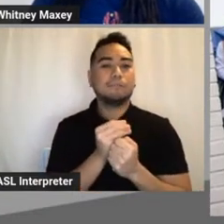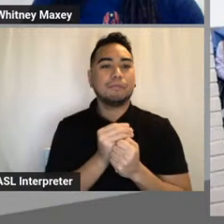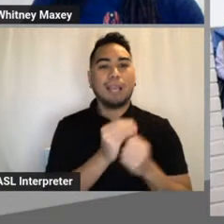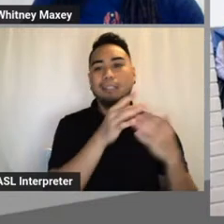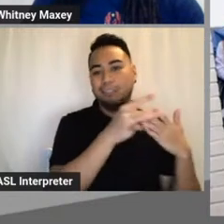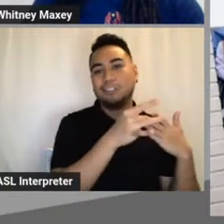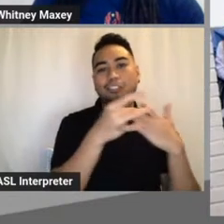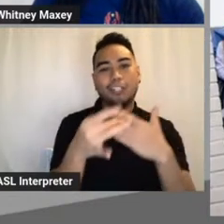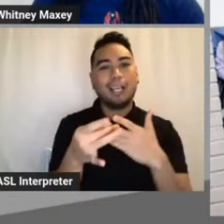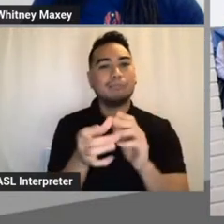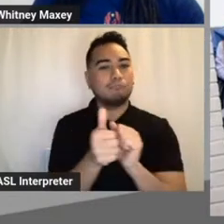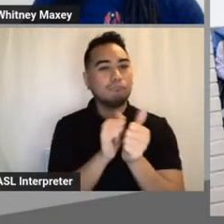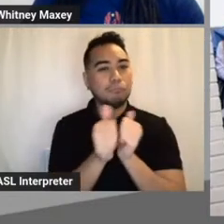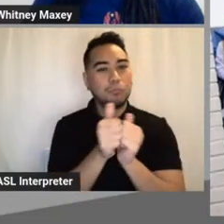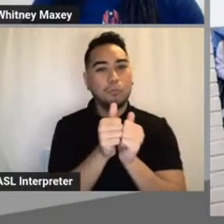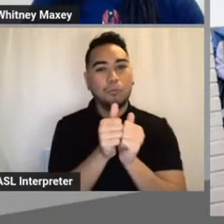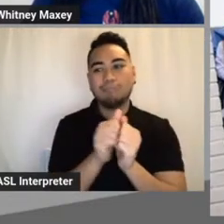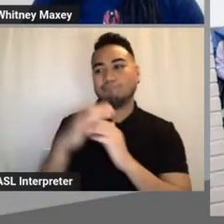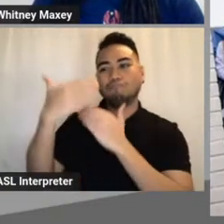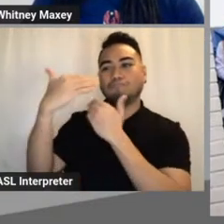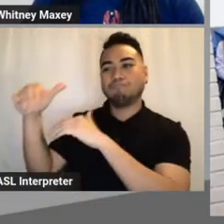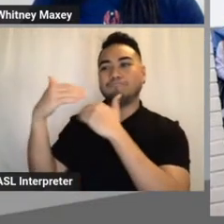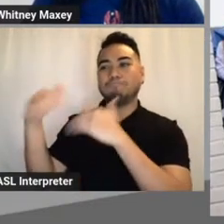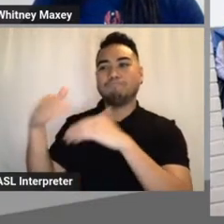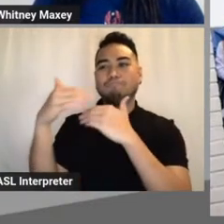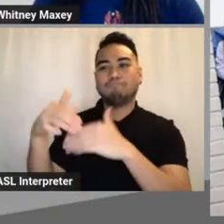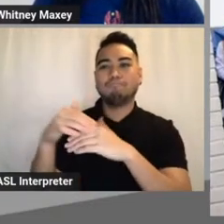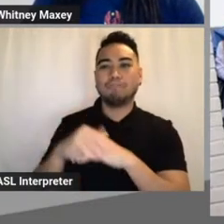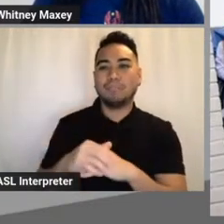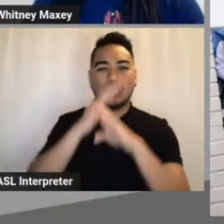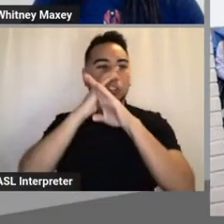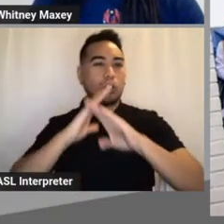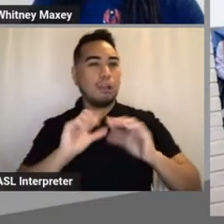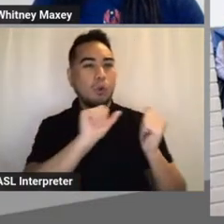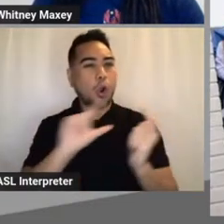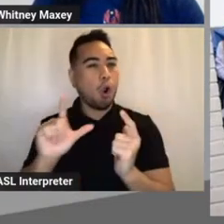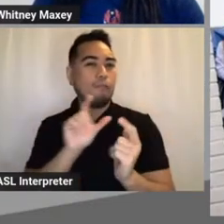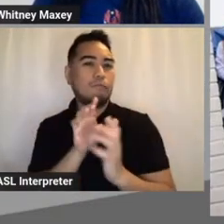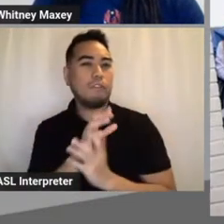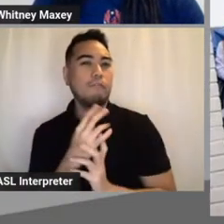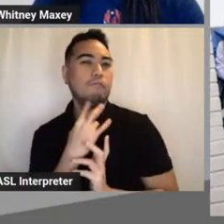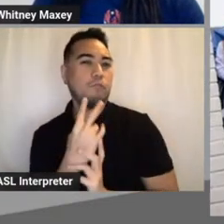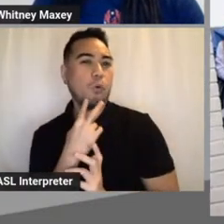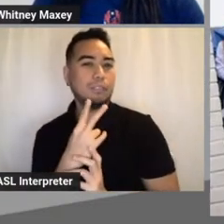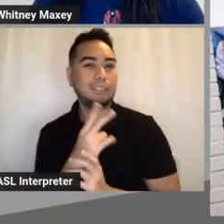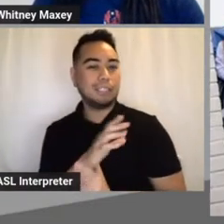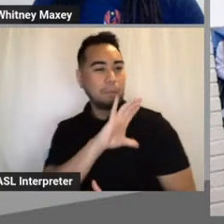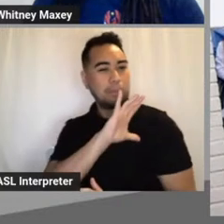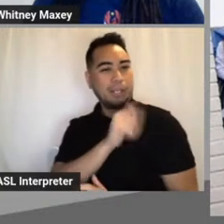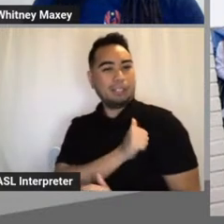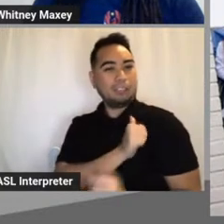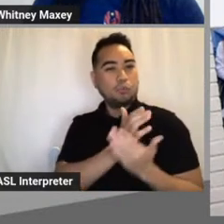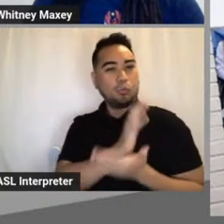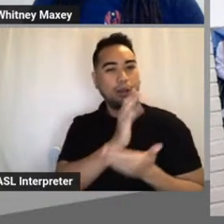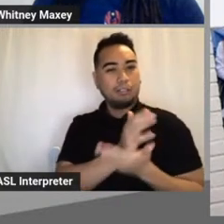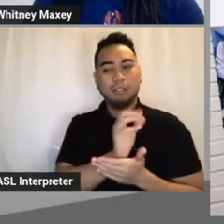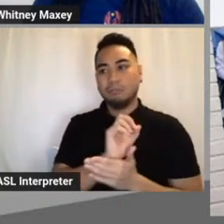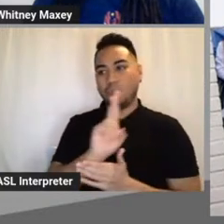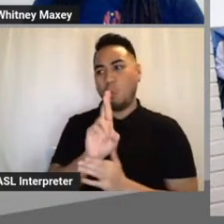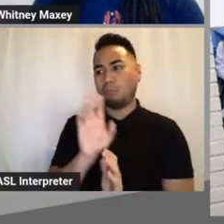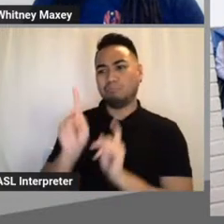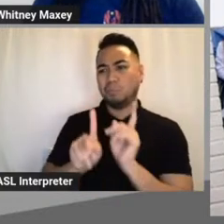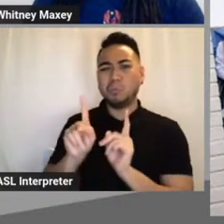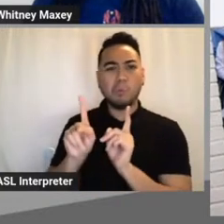the campaign to silence all voices who support Palestinian rights or to silence those who call for a ceasefire in